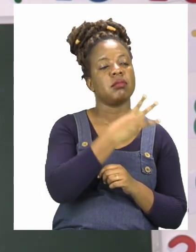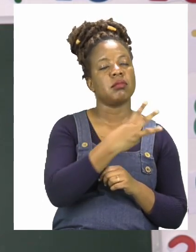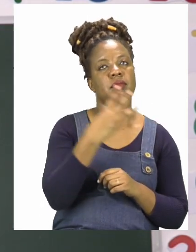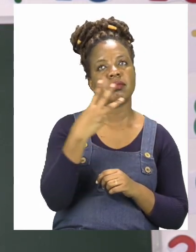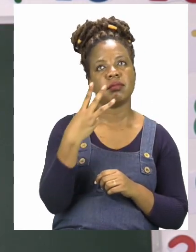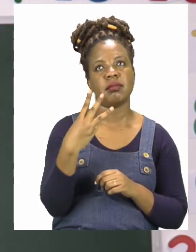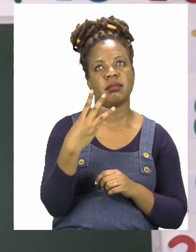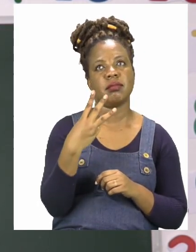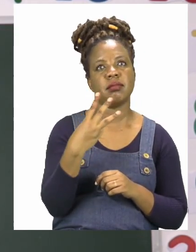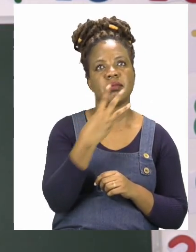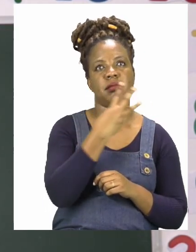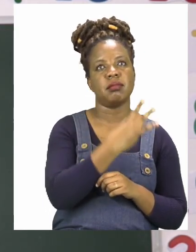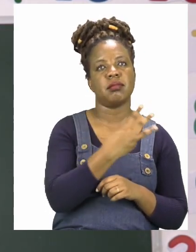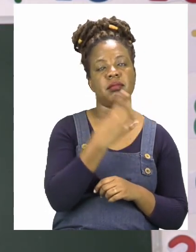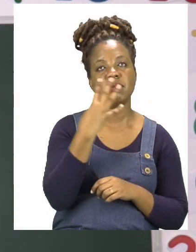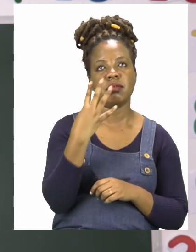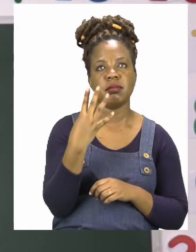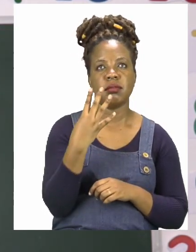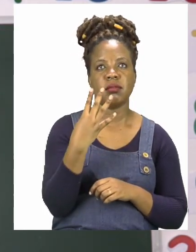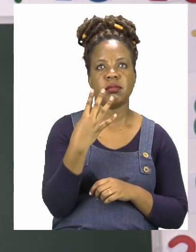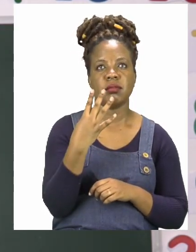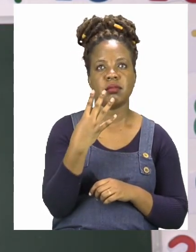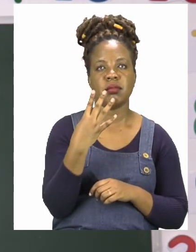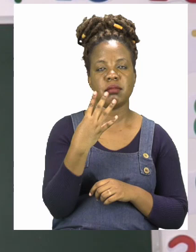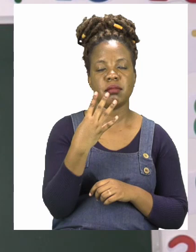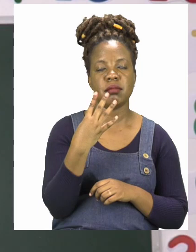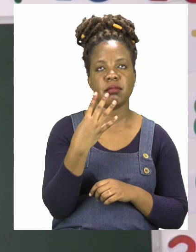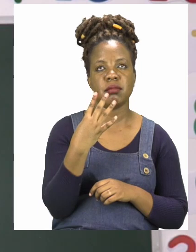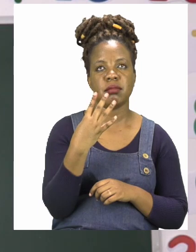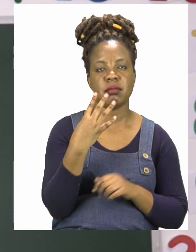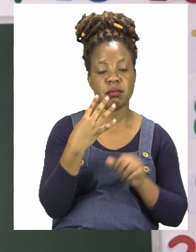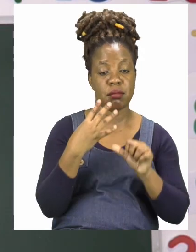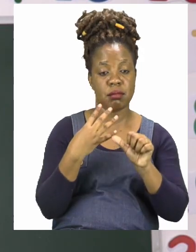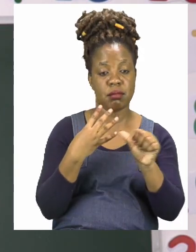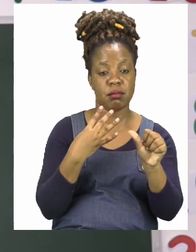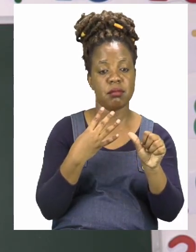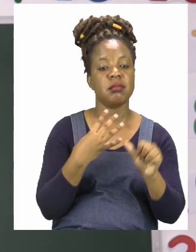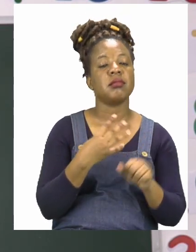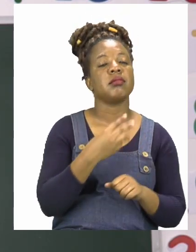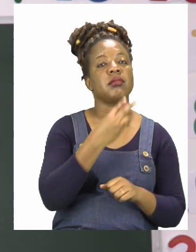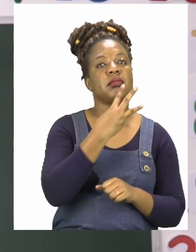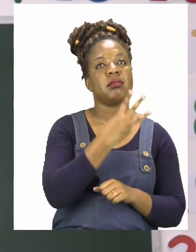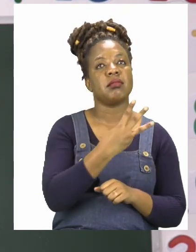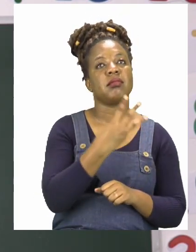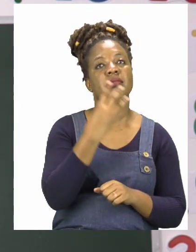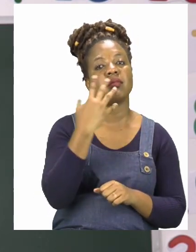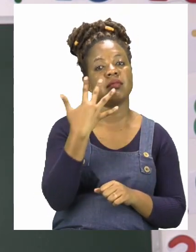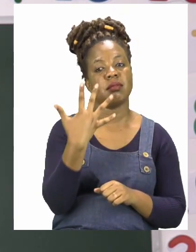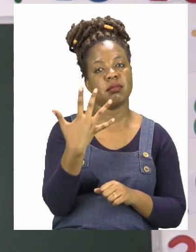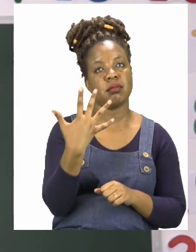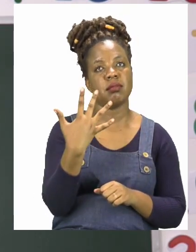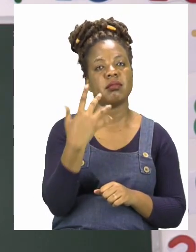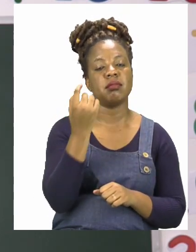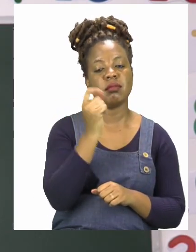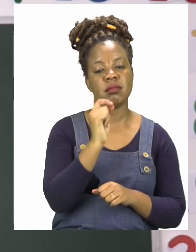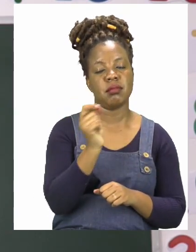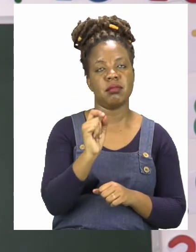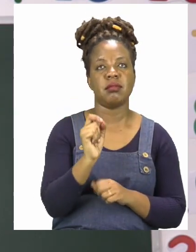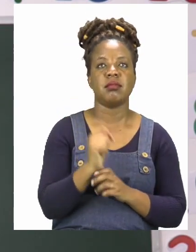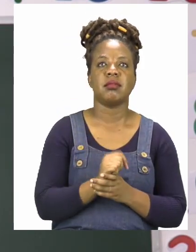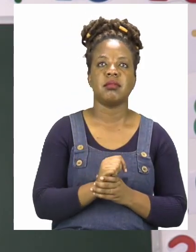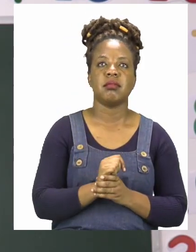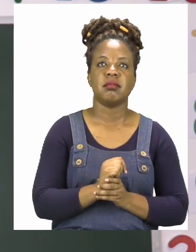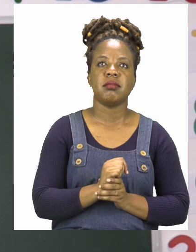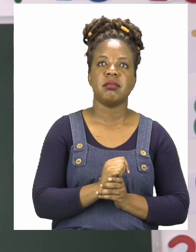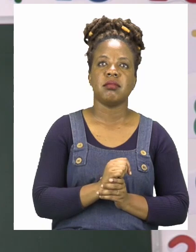33, 34. The number after 34 is 35.